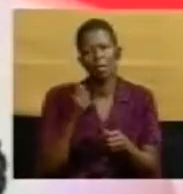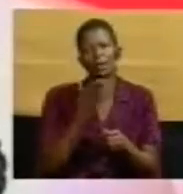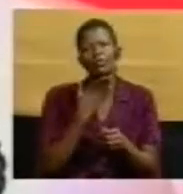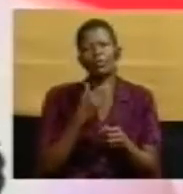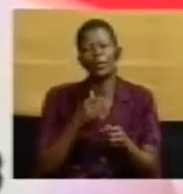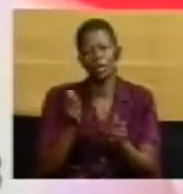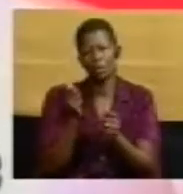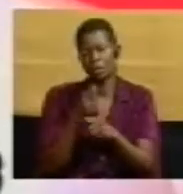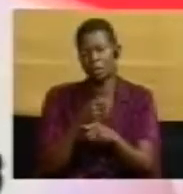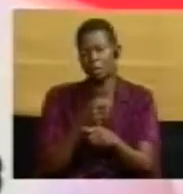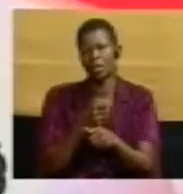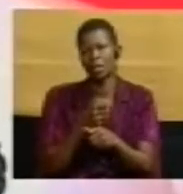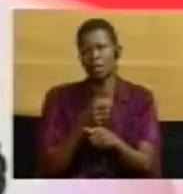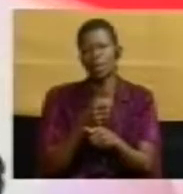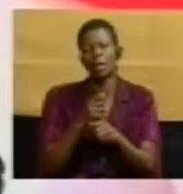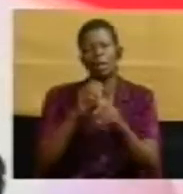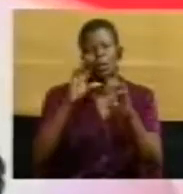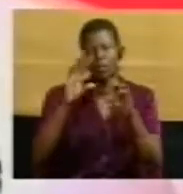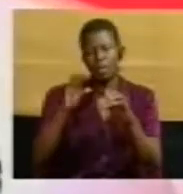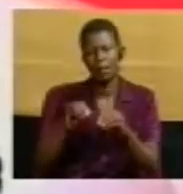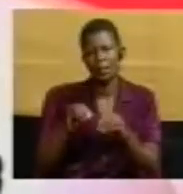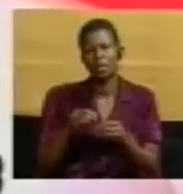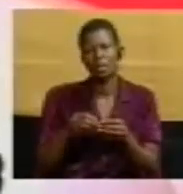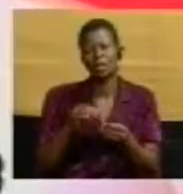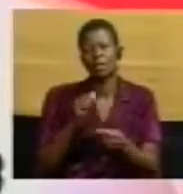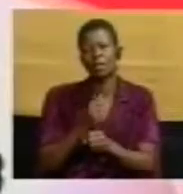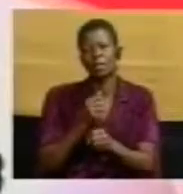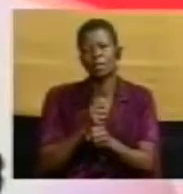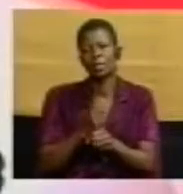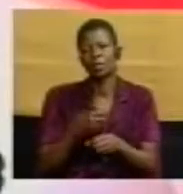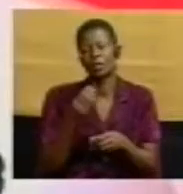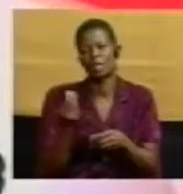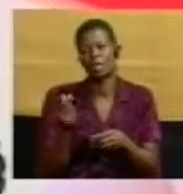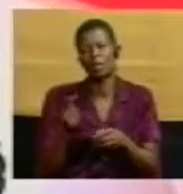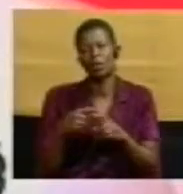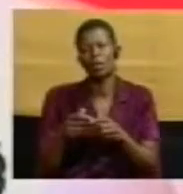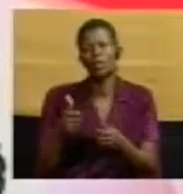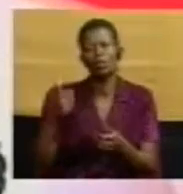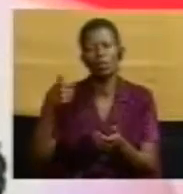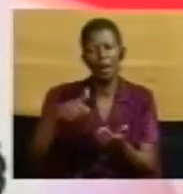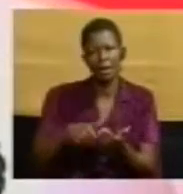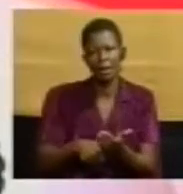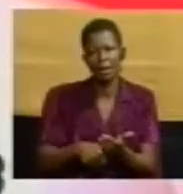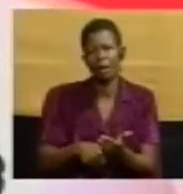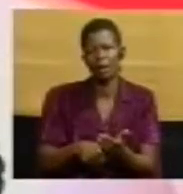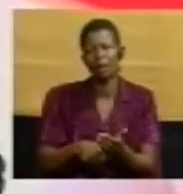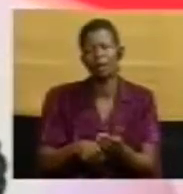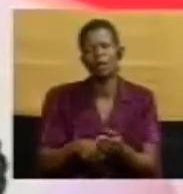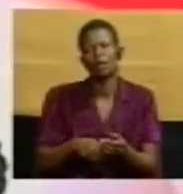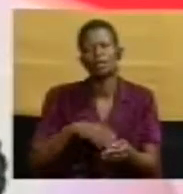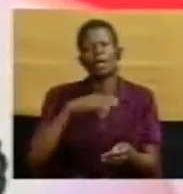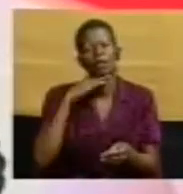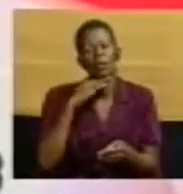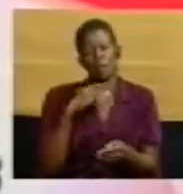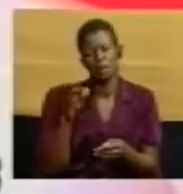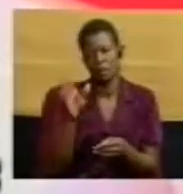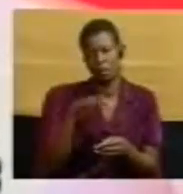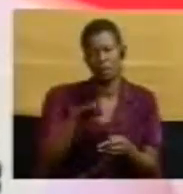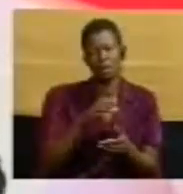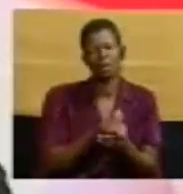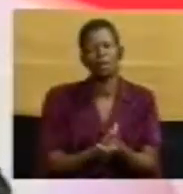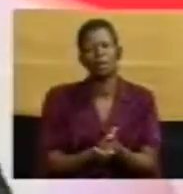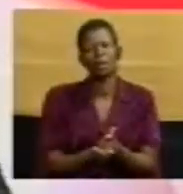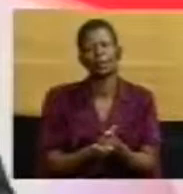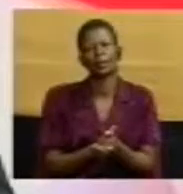macroeconomic stability by reducing expenditure, domestic borrowing and reforming key subsidy programs to achieve this.